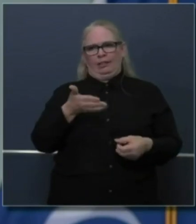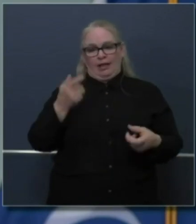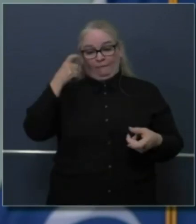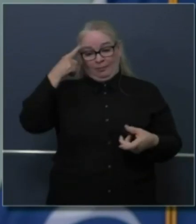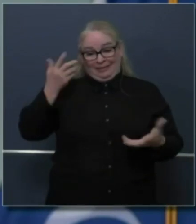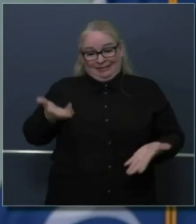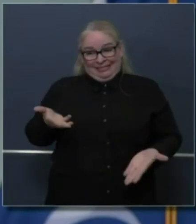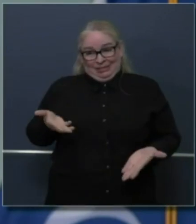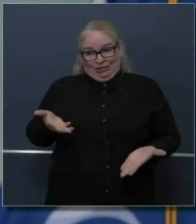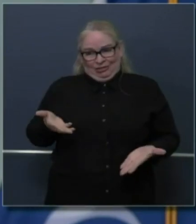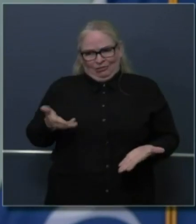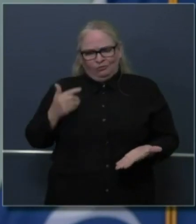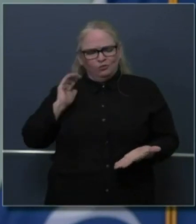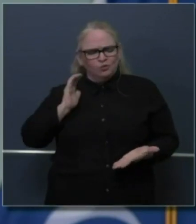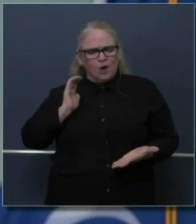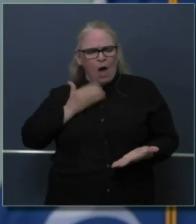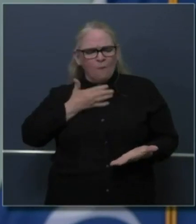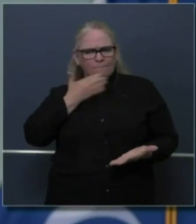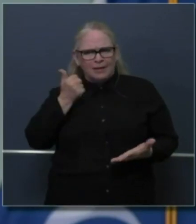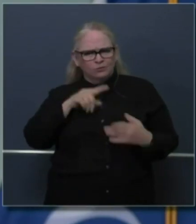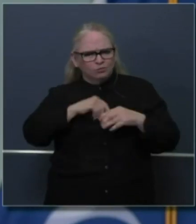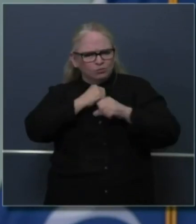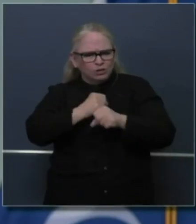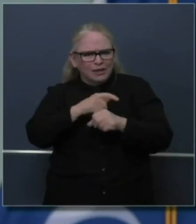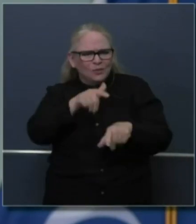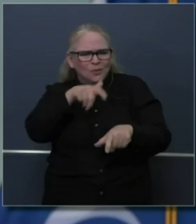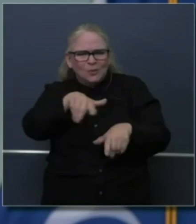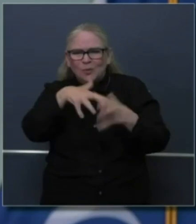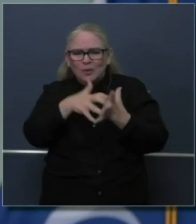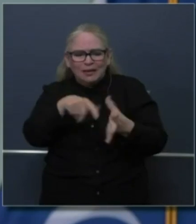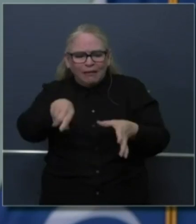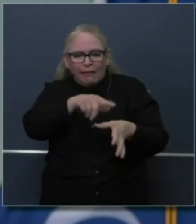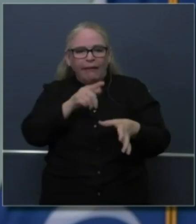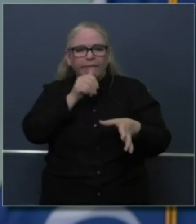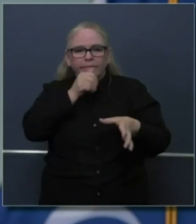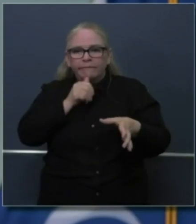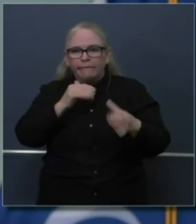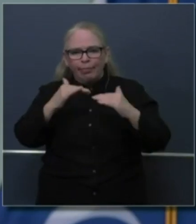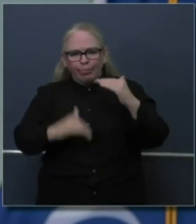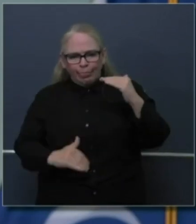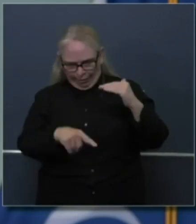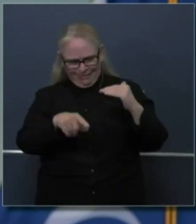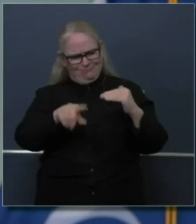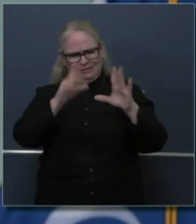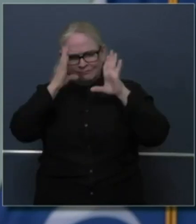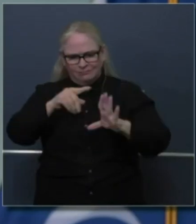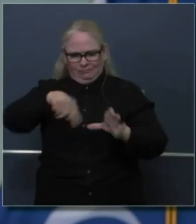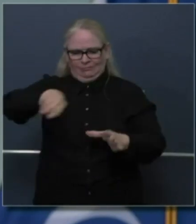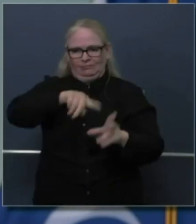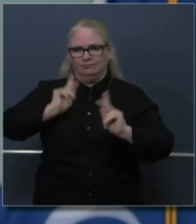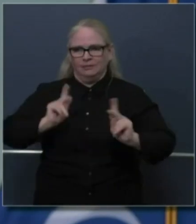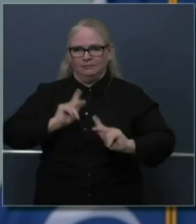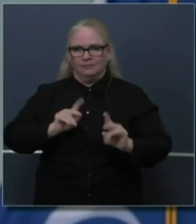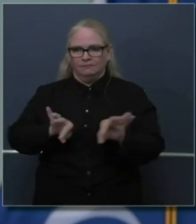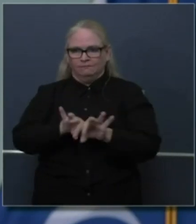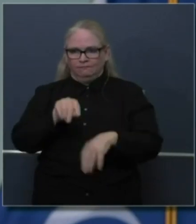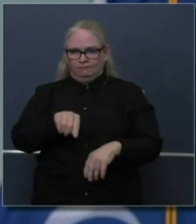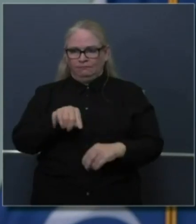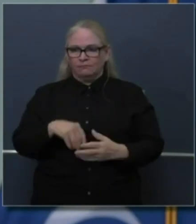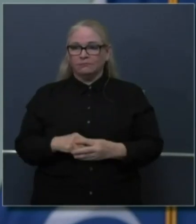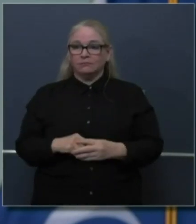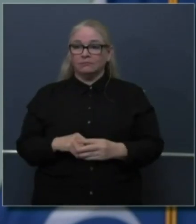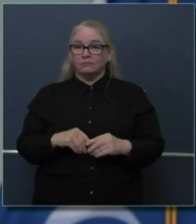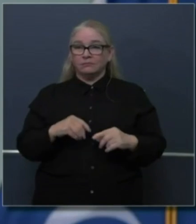the most vulnerable Californians at this incredible moment in time. But I will say this, my